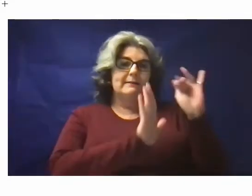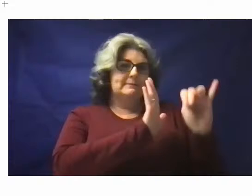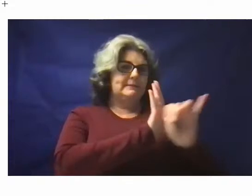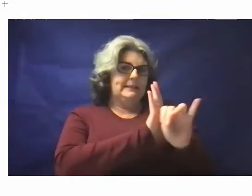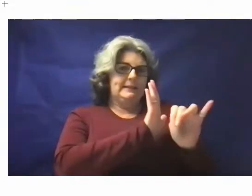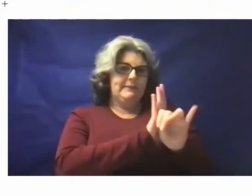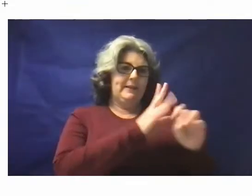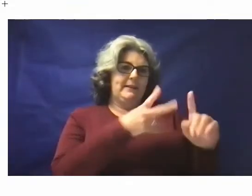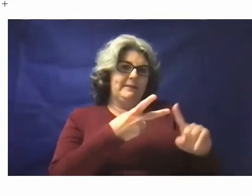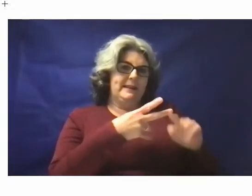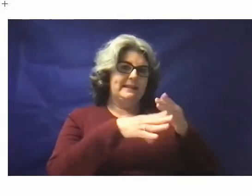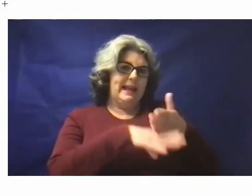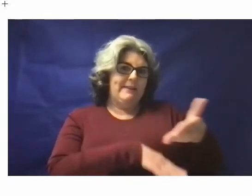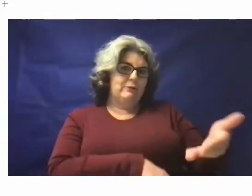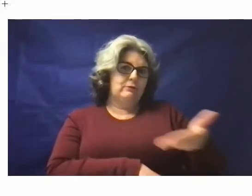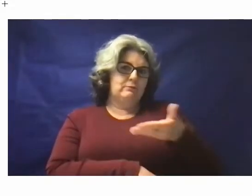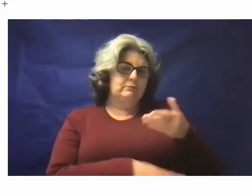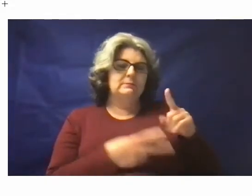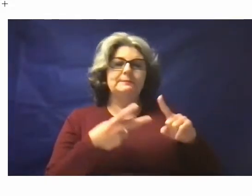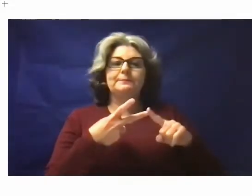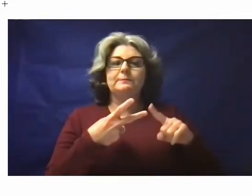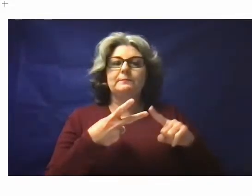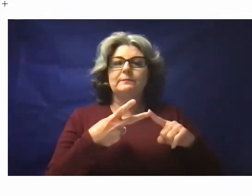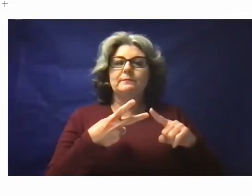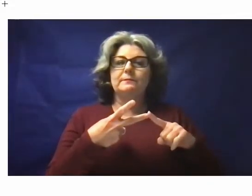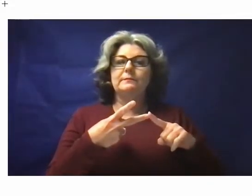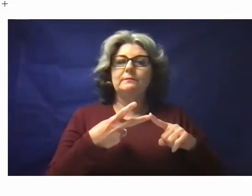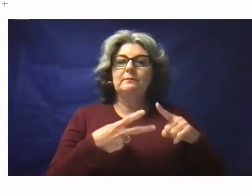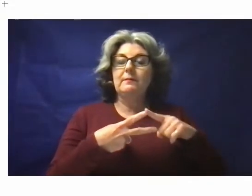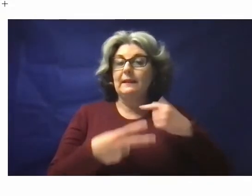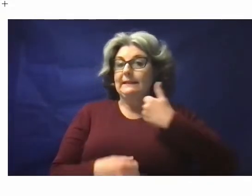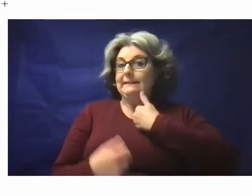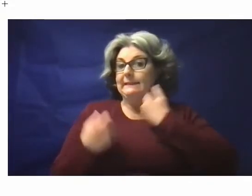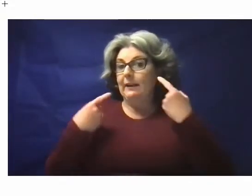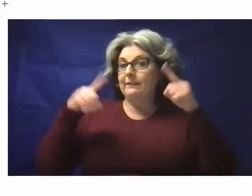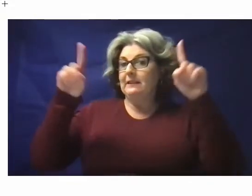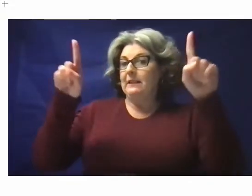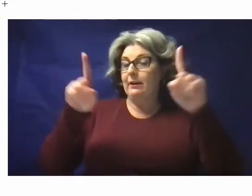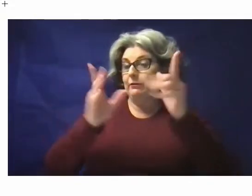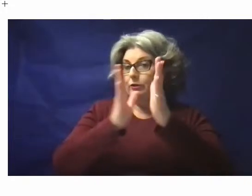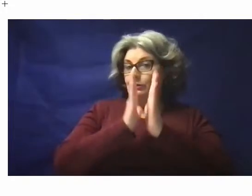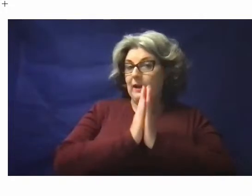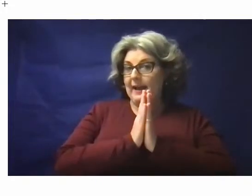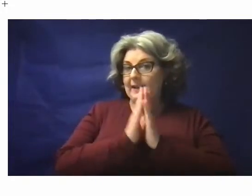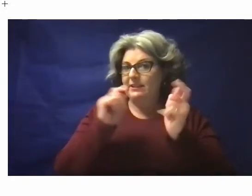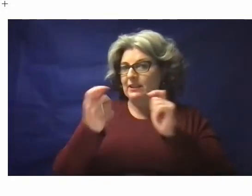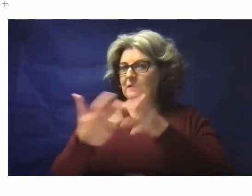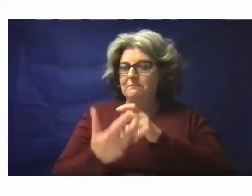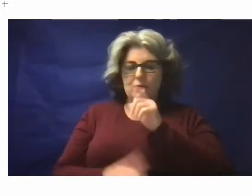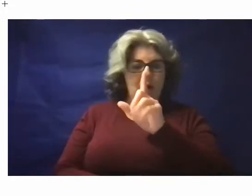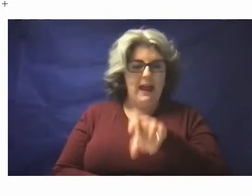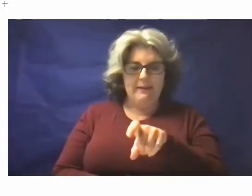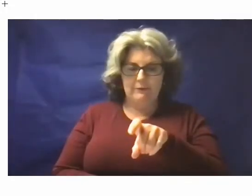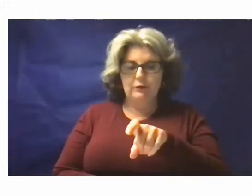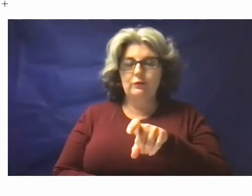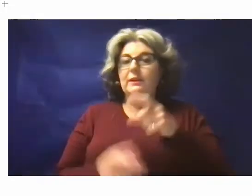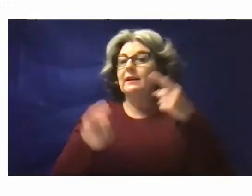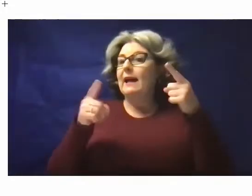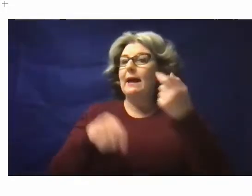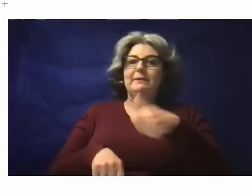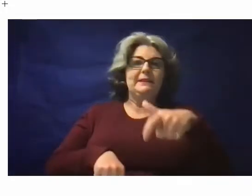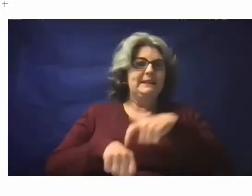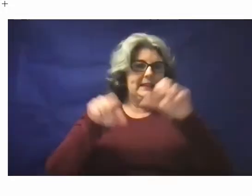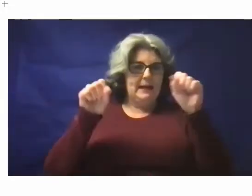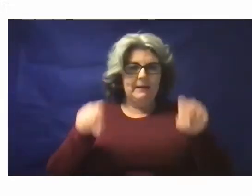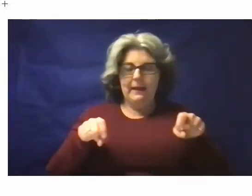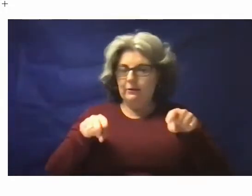is after you've been appointed. So you don't need to self-declare in order to request an accommodation. The accommodation can happen at any time during